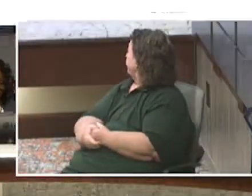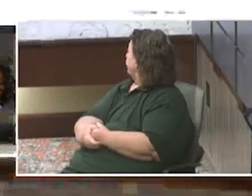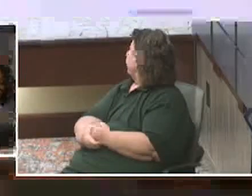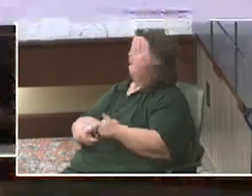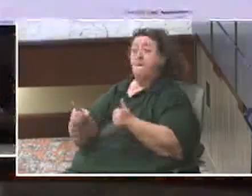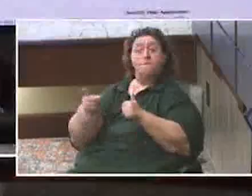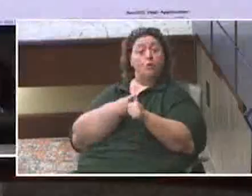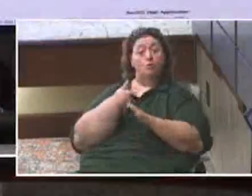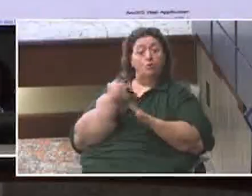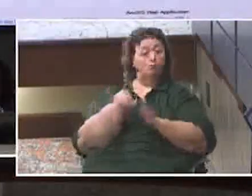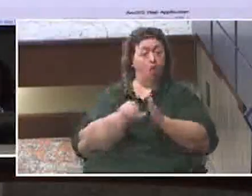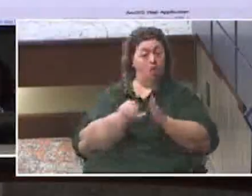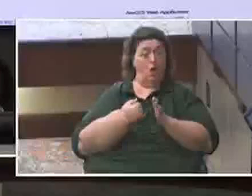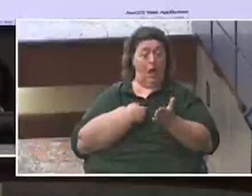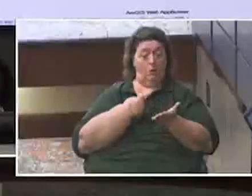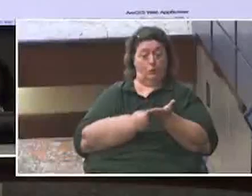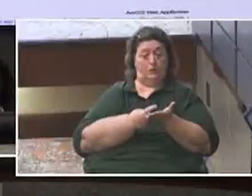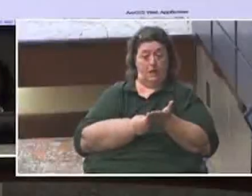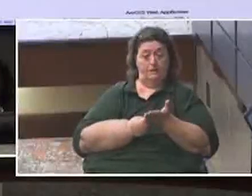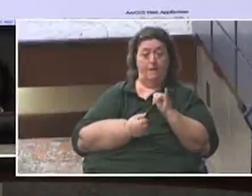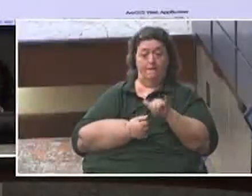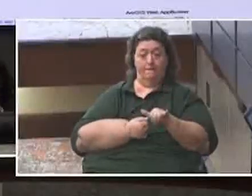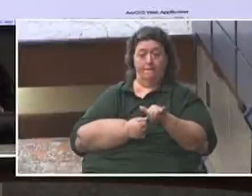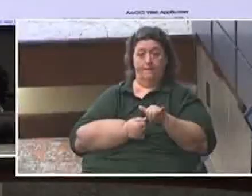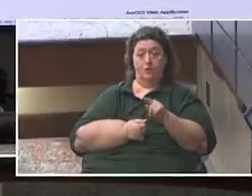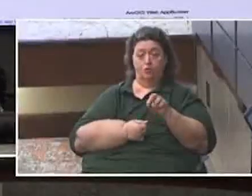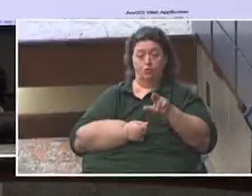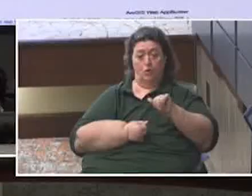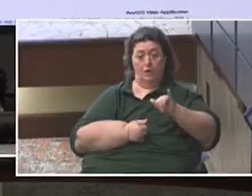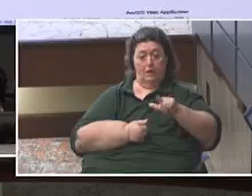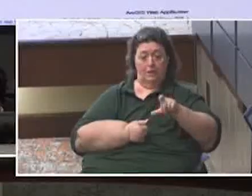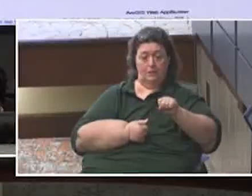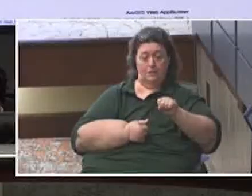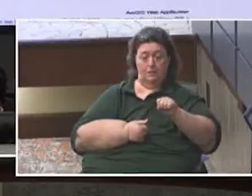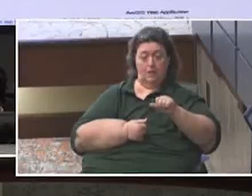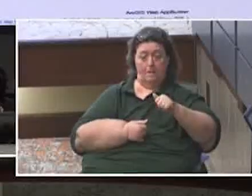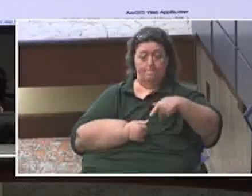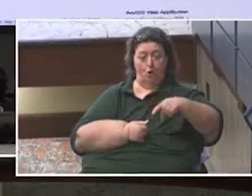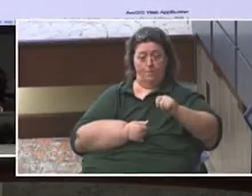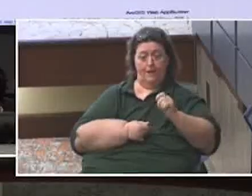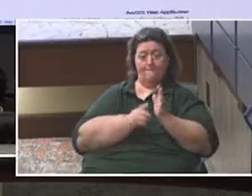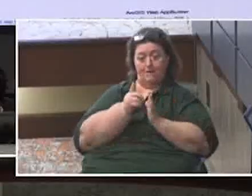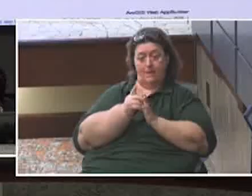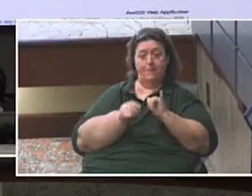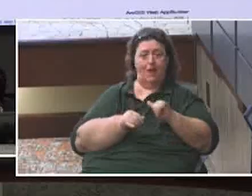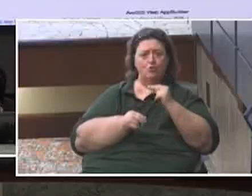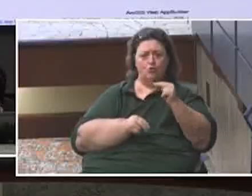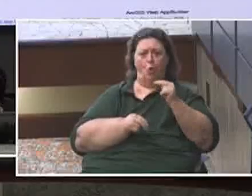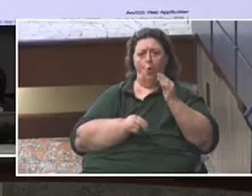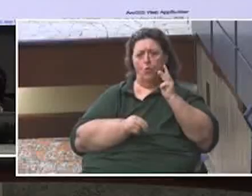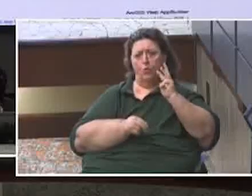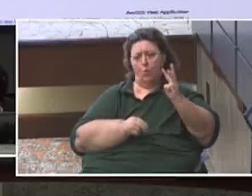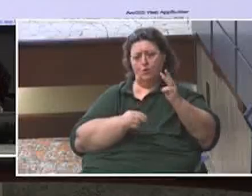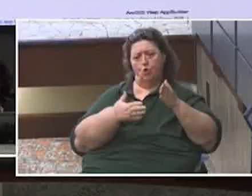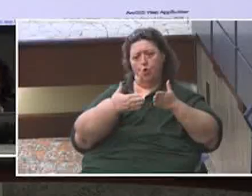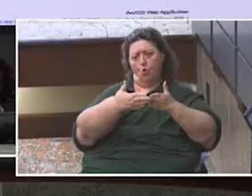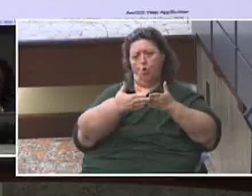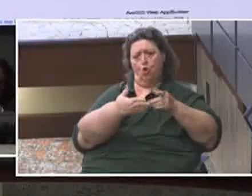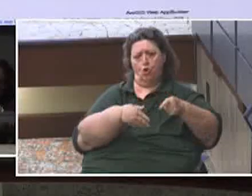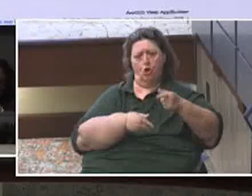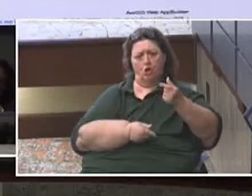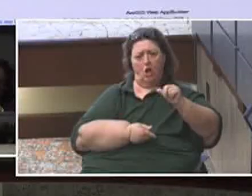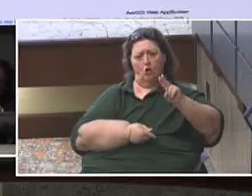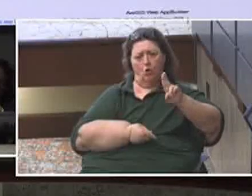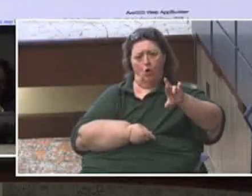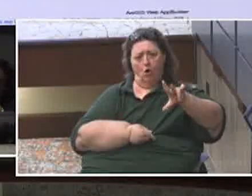So the first project I'll be discussing is the Trails Apartments development, which is at the northwest corner of